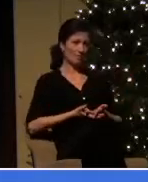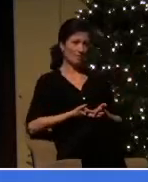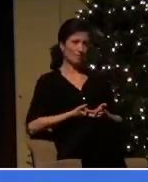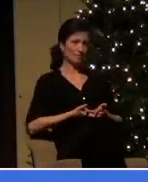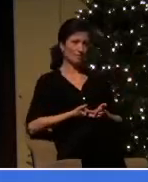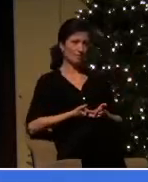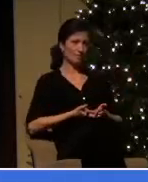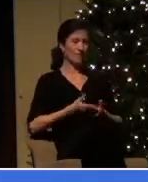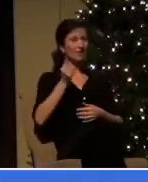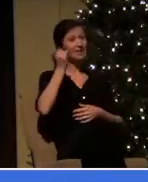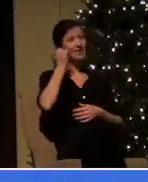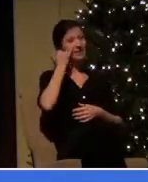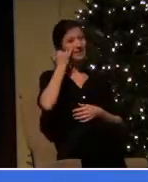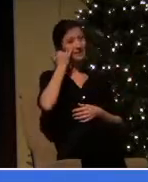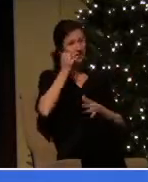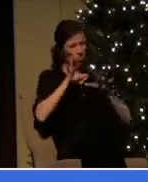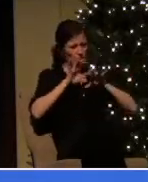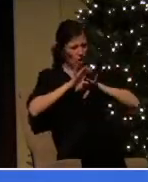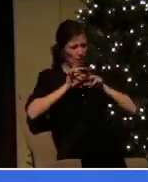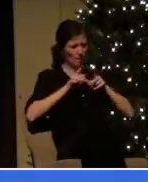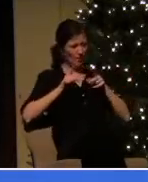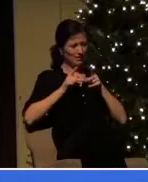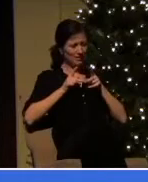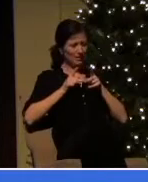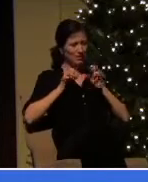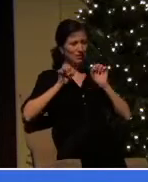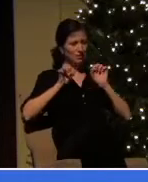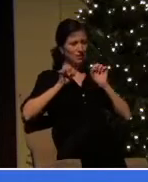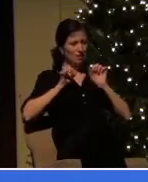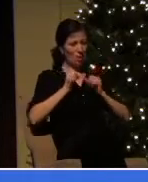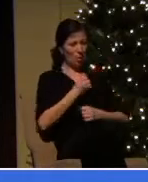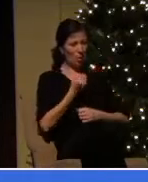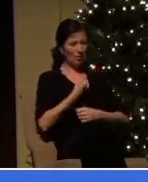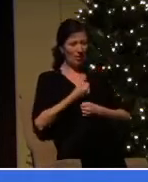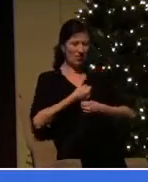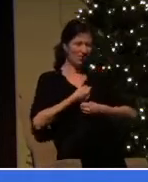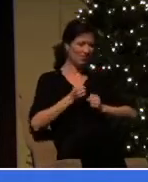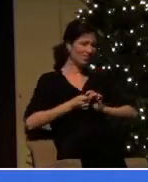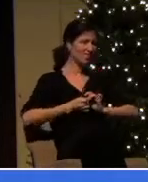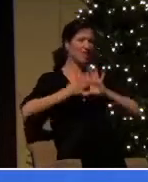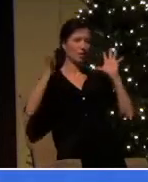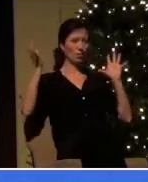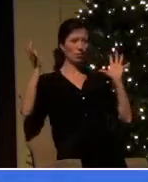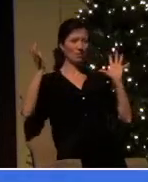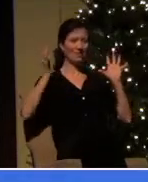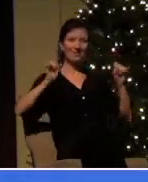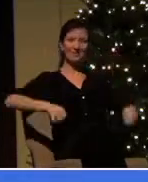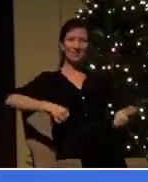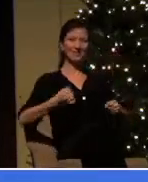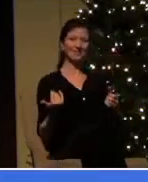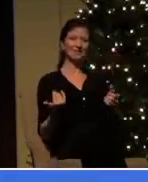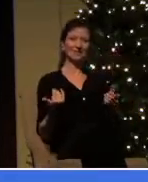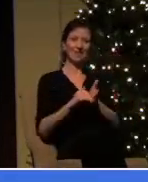to step into their dream and they learn to exercise their gifting, it is like heaven on earth has